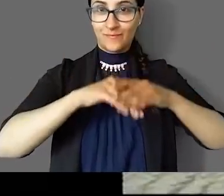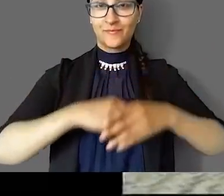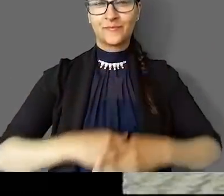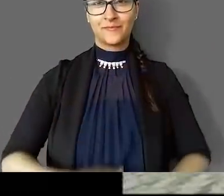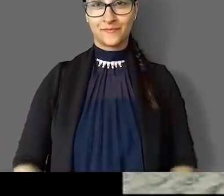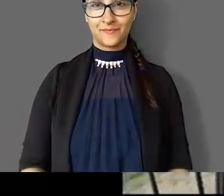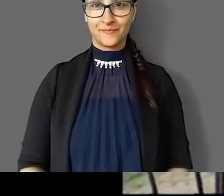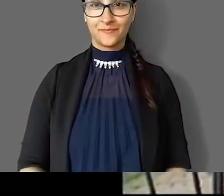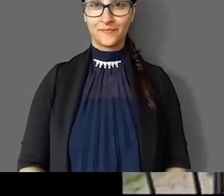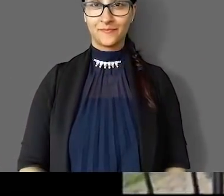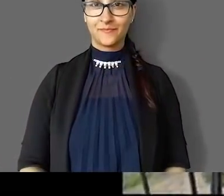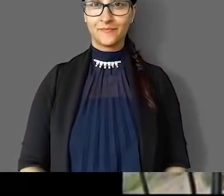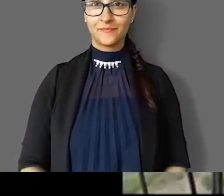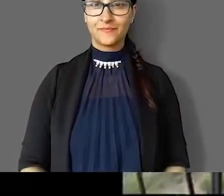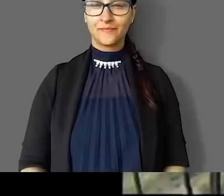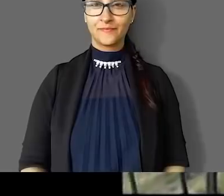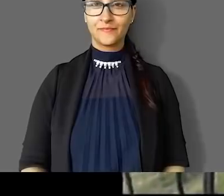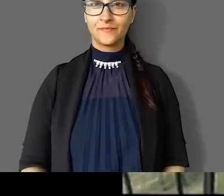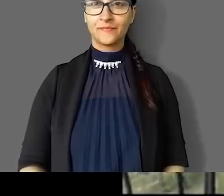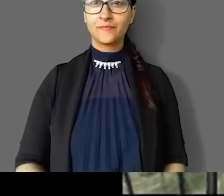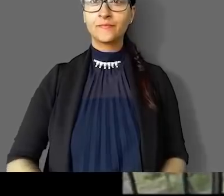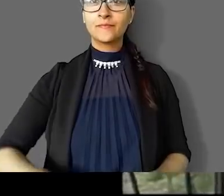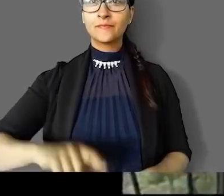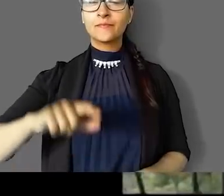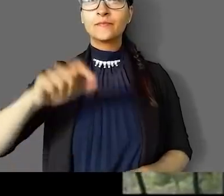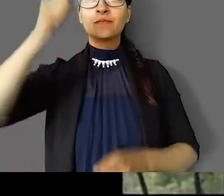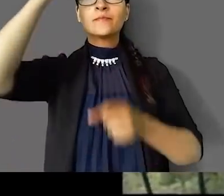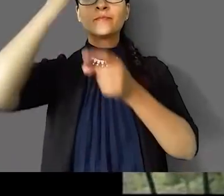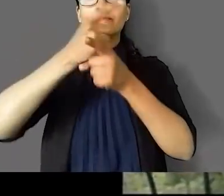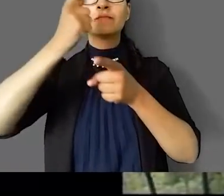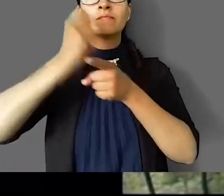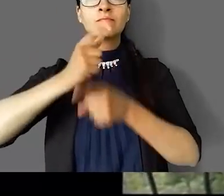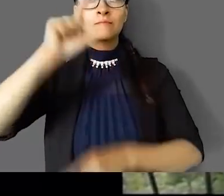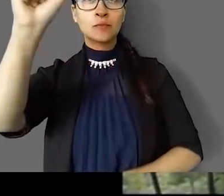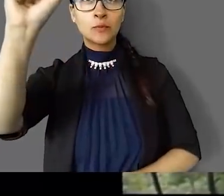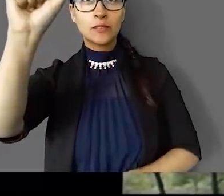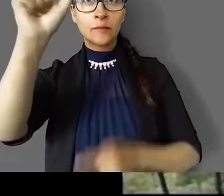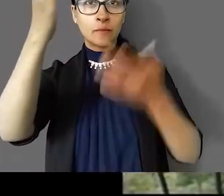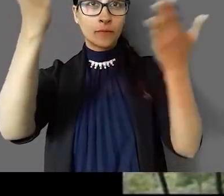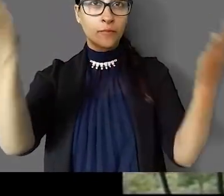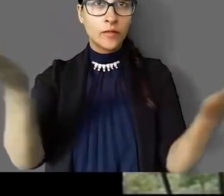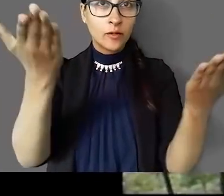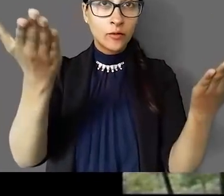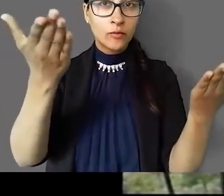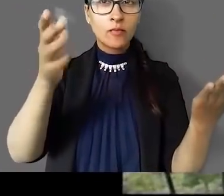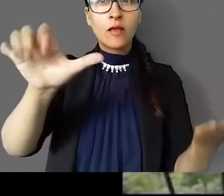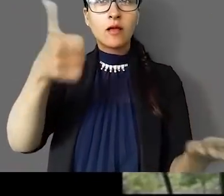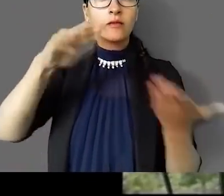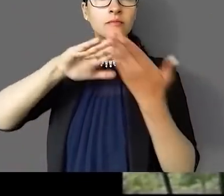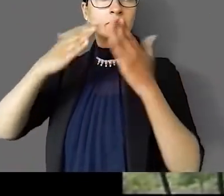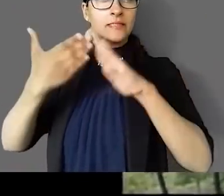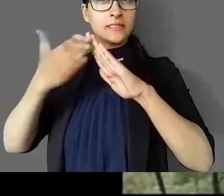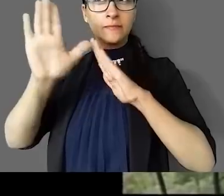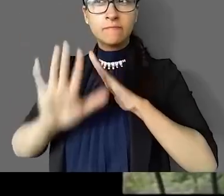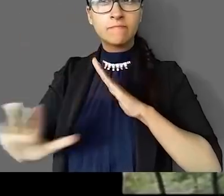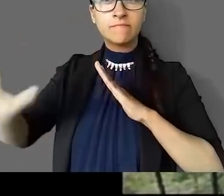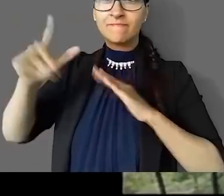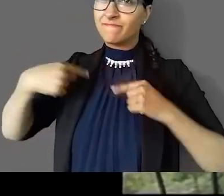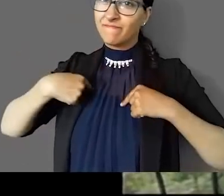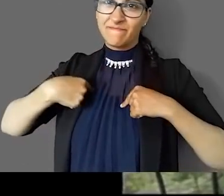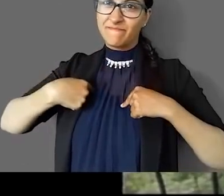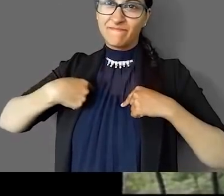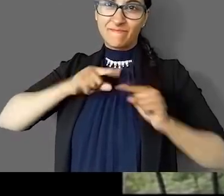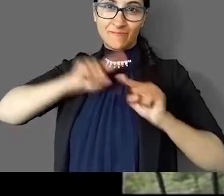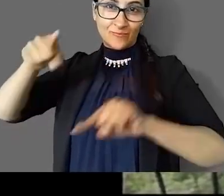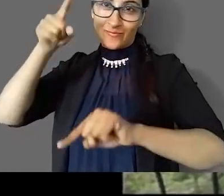blessings. And to my brothers and sisters in Islam here and in those areas of Badakhshan, which I will not be